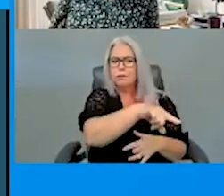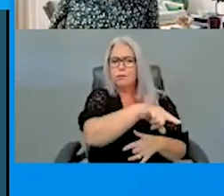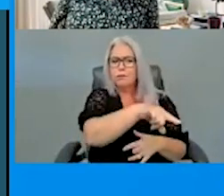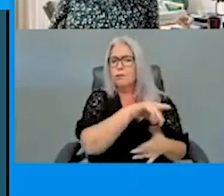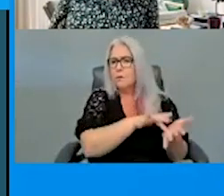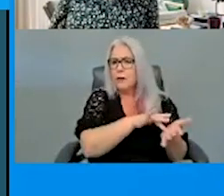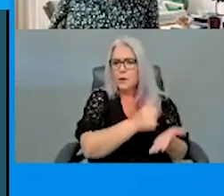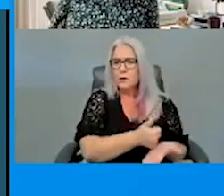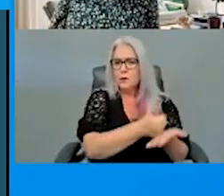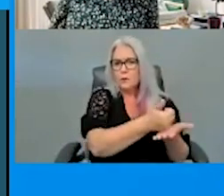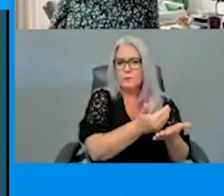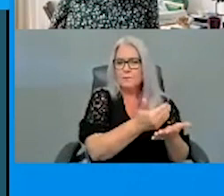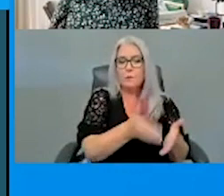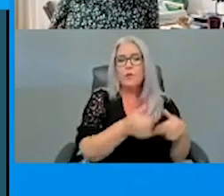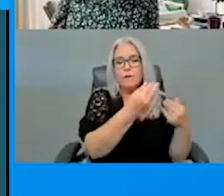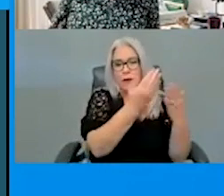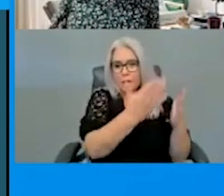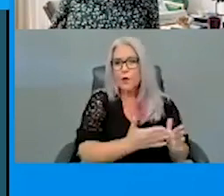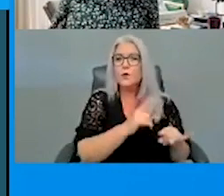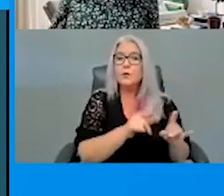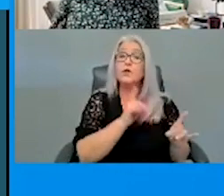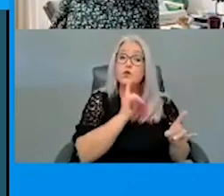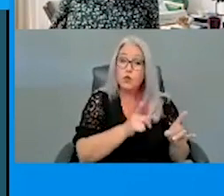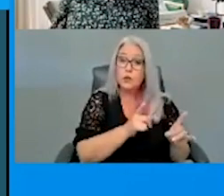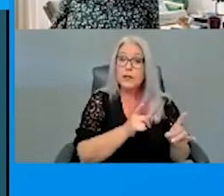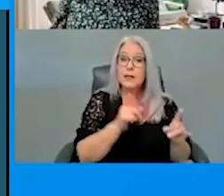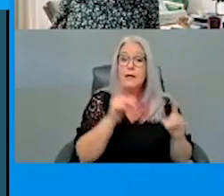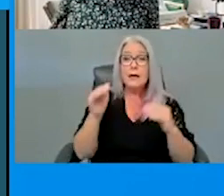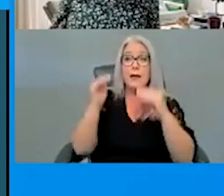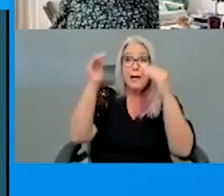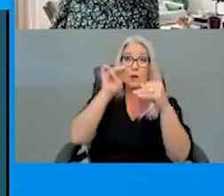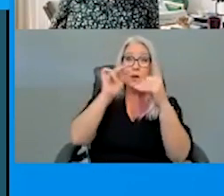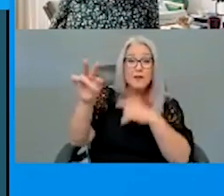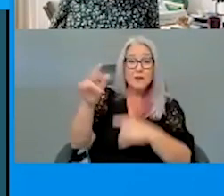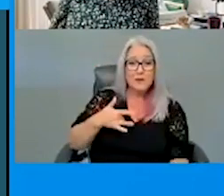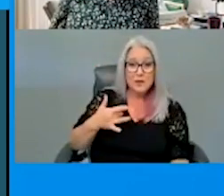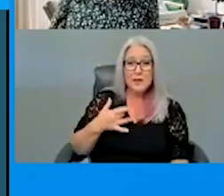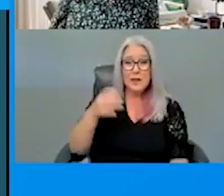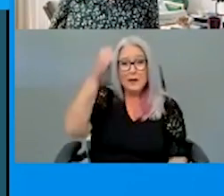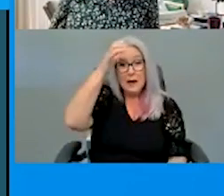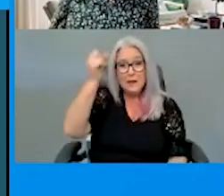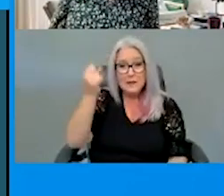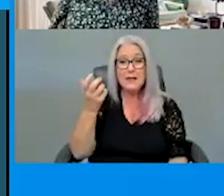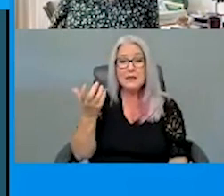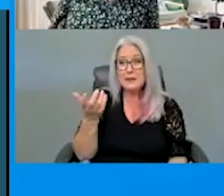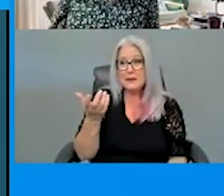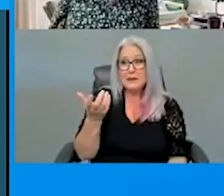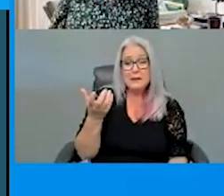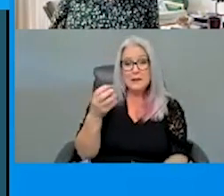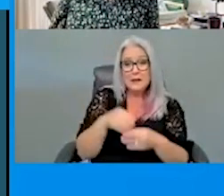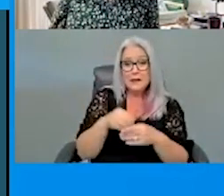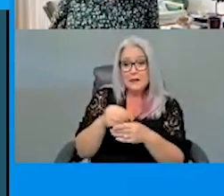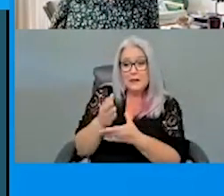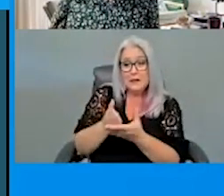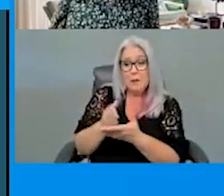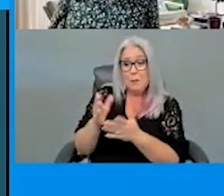that ableism is really accepted as common sense in some, especially parts of our society